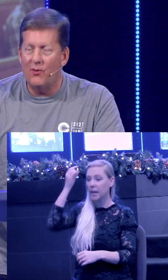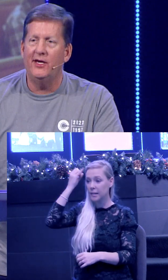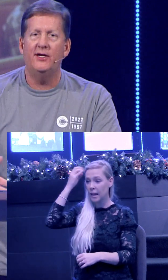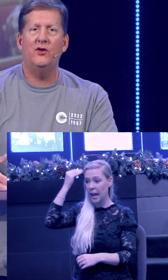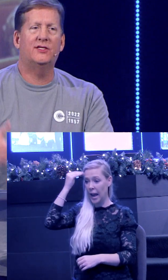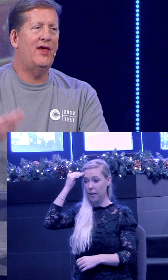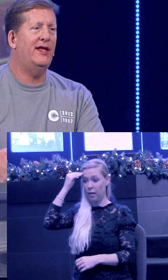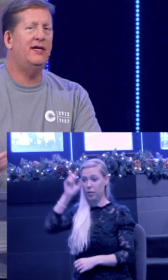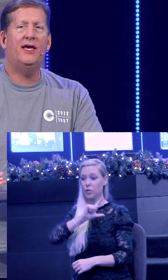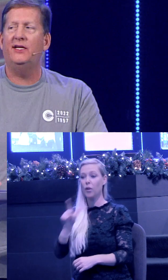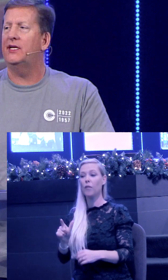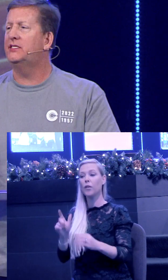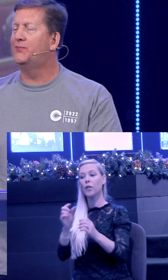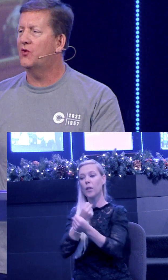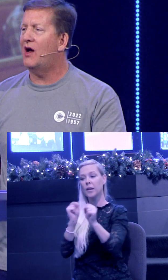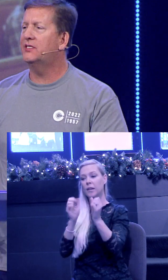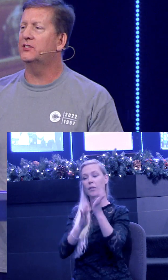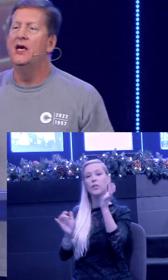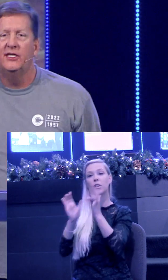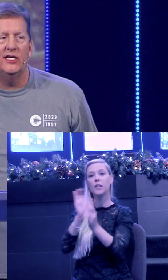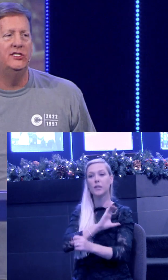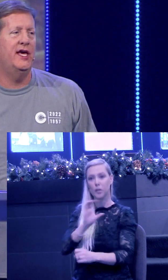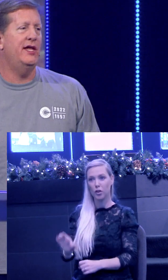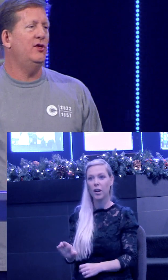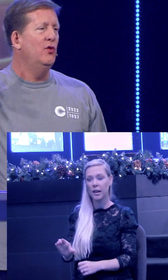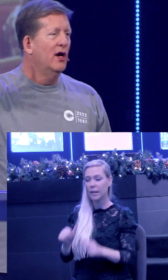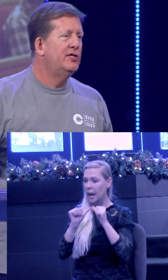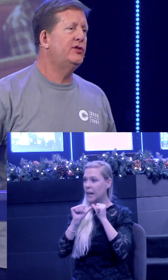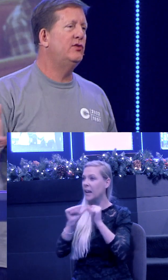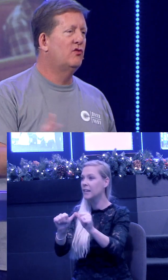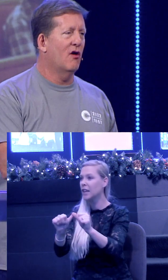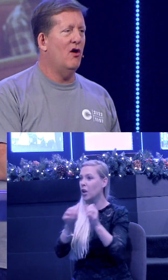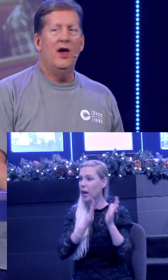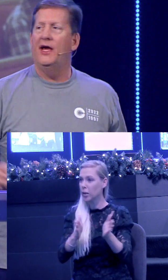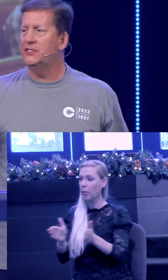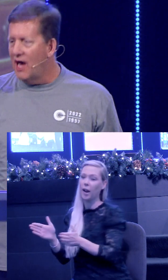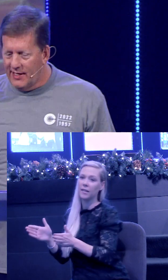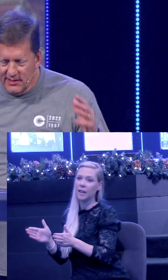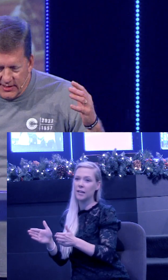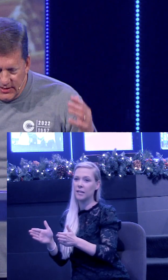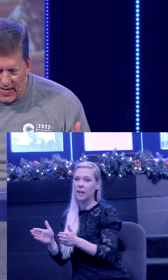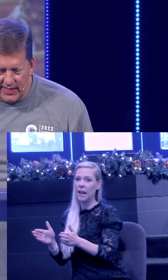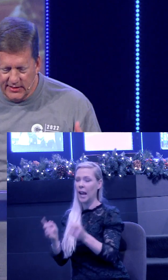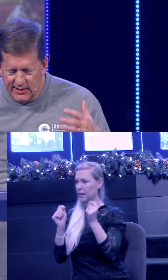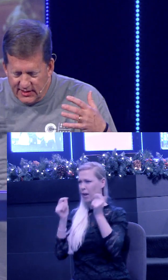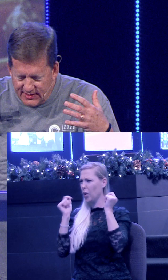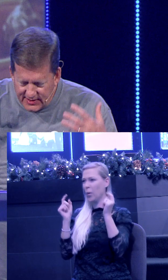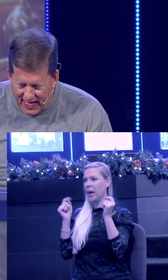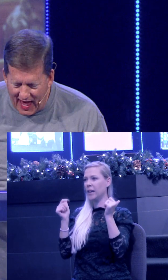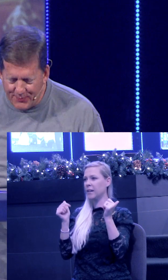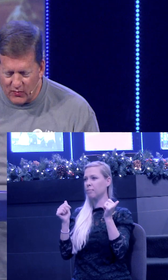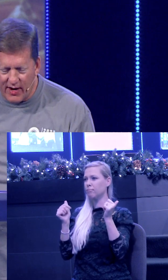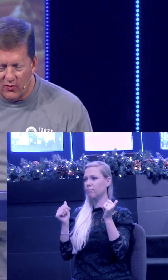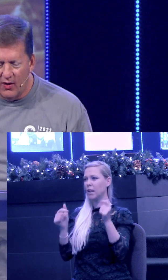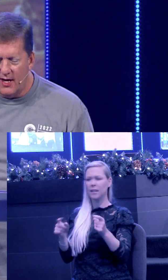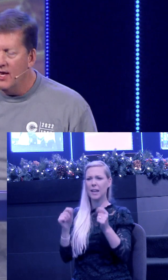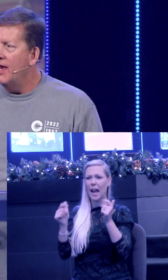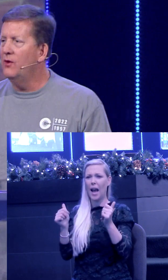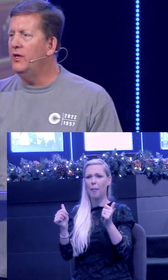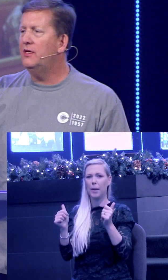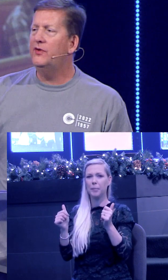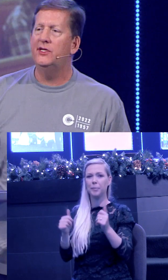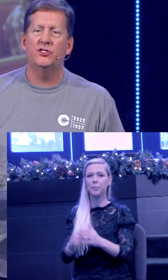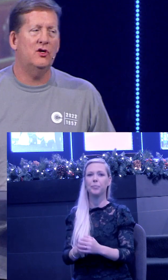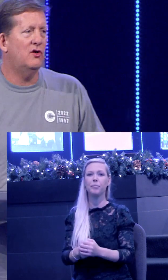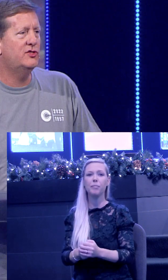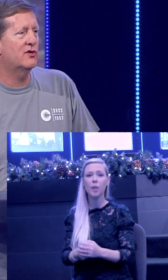Christ. Now, I want you to notice that indicates it's a process. Continue to grow. It's not instantaneous. It just doesn't happen right away.